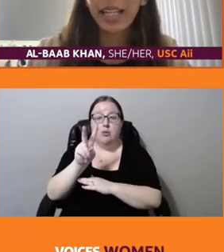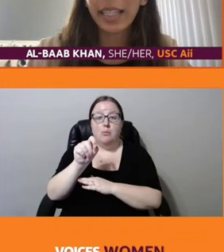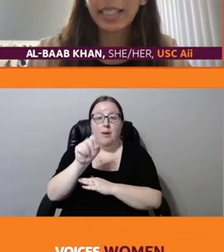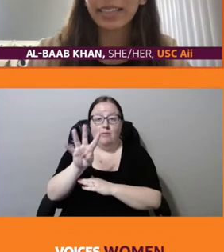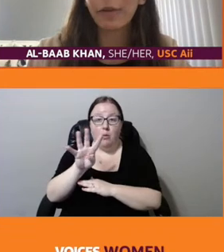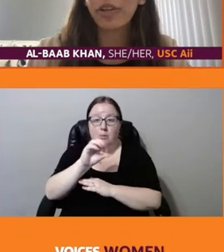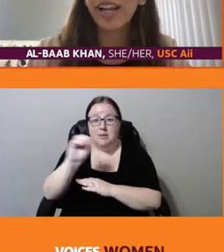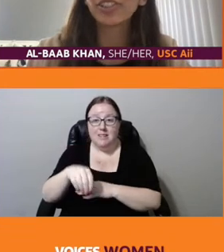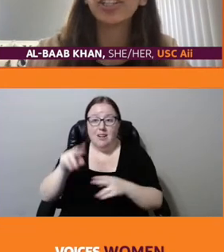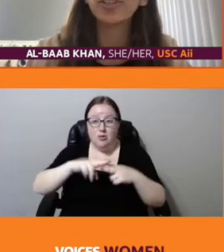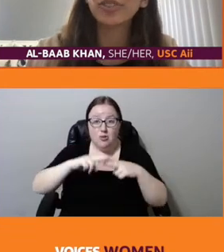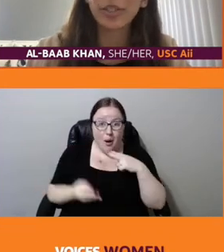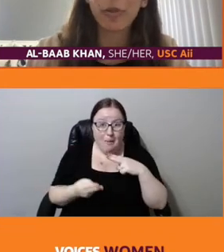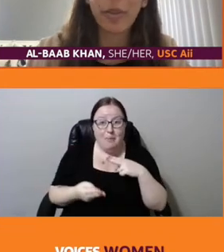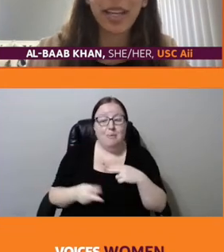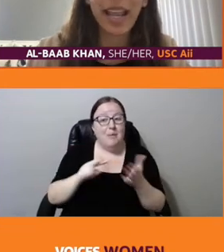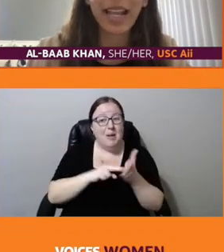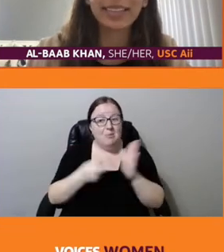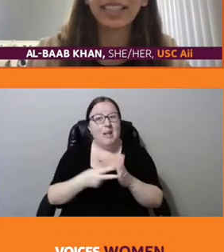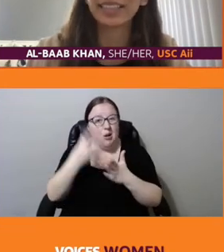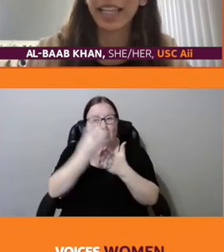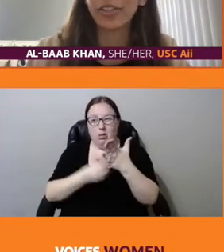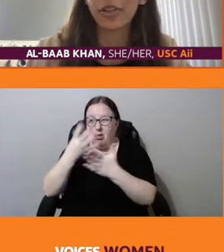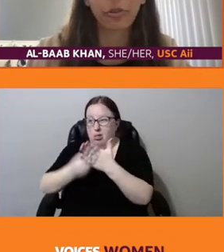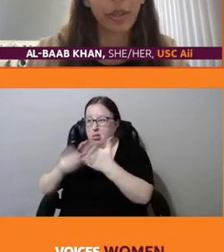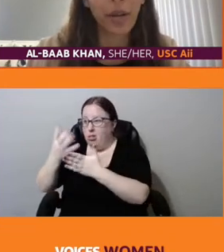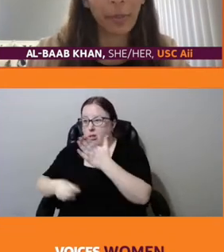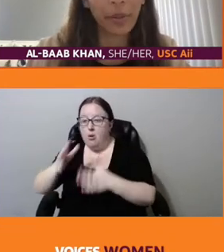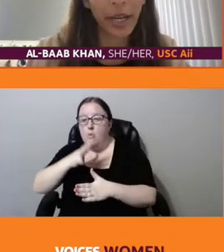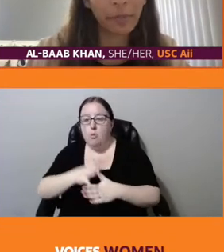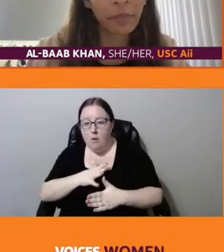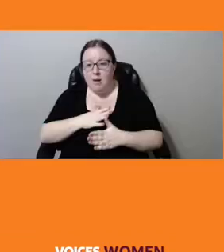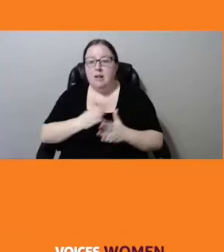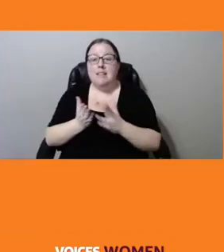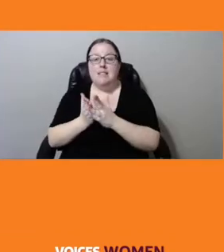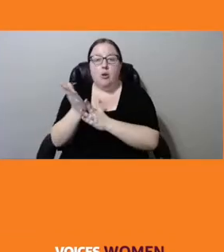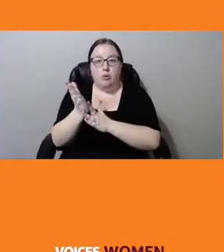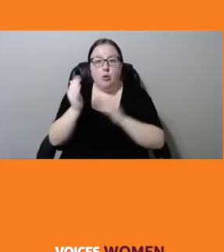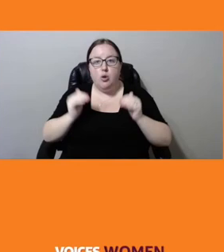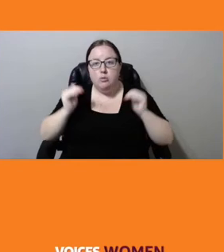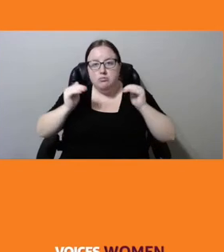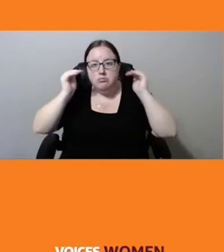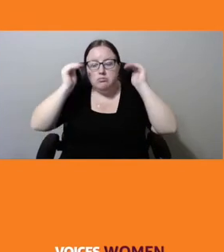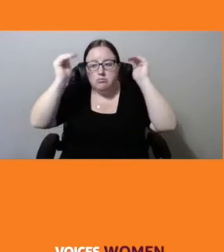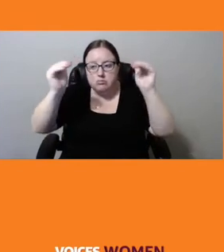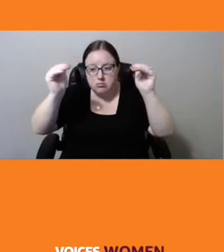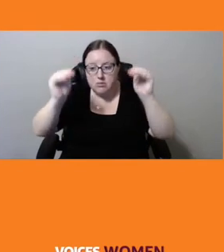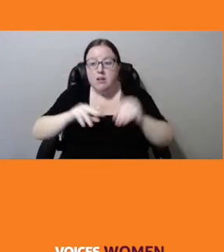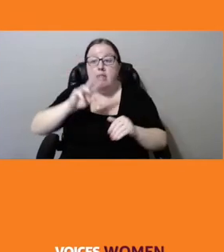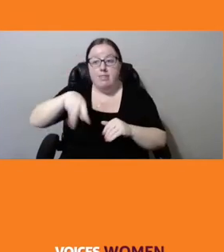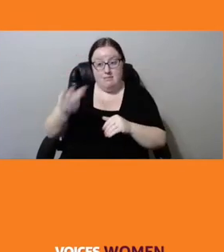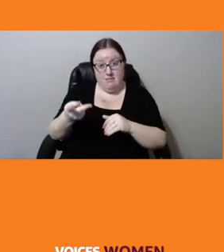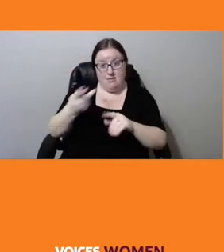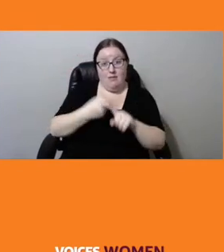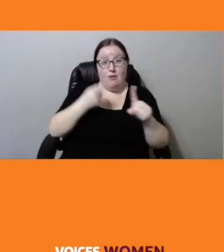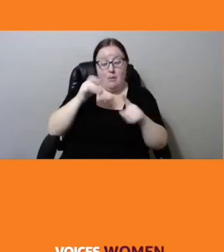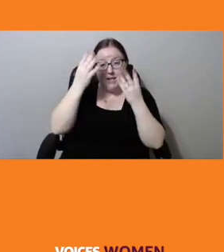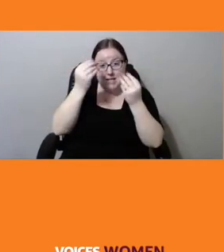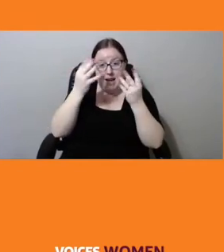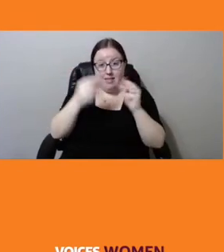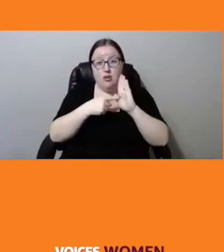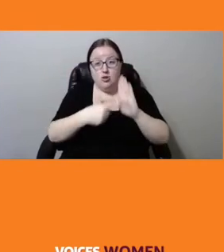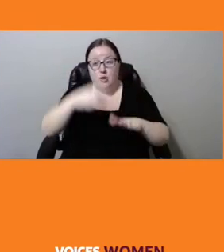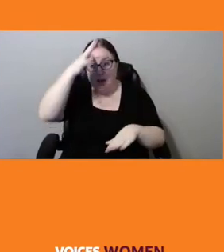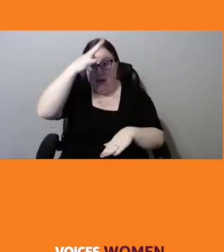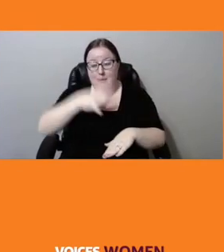directors, telling us that we are actually losing women as they ascend through the pipeline. If we took the inverse of this data, this would actually reflect how